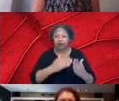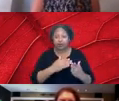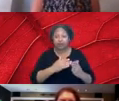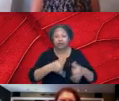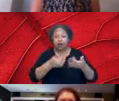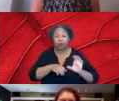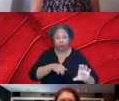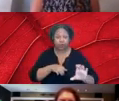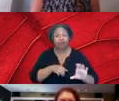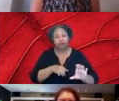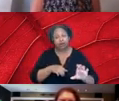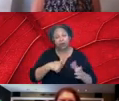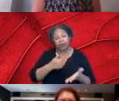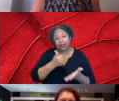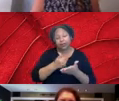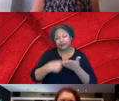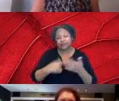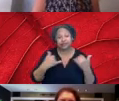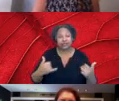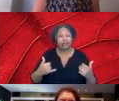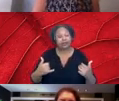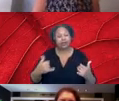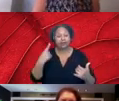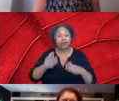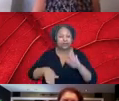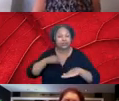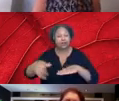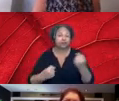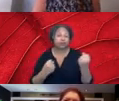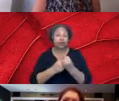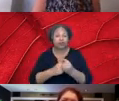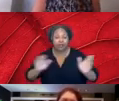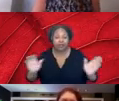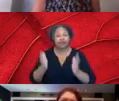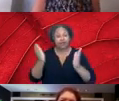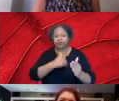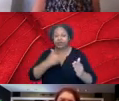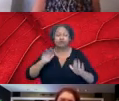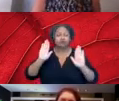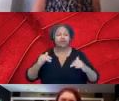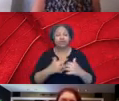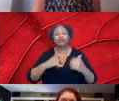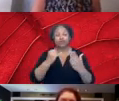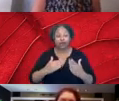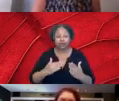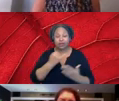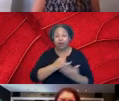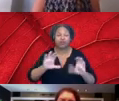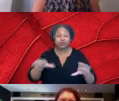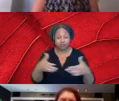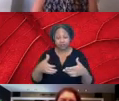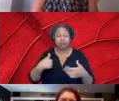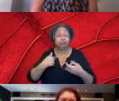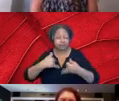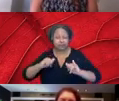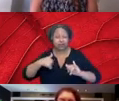artists and arts collectives, we know that we still have a lot of work to do. We're continuing to work with our artists,